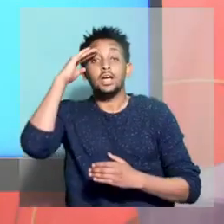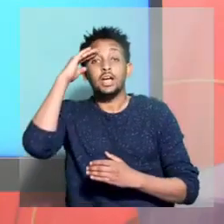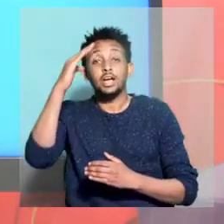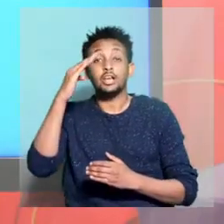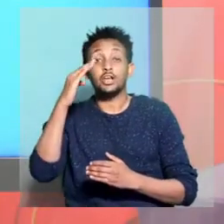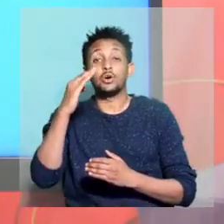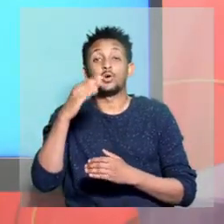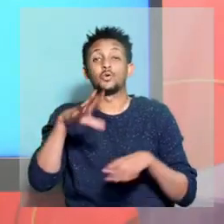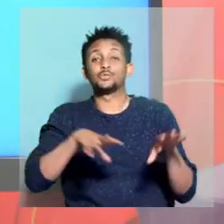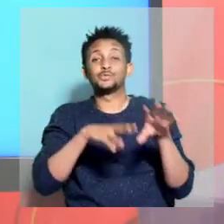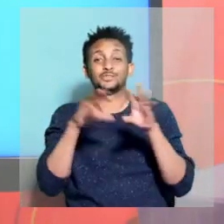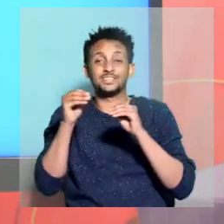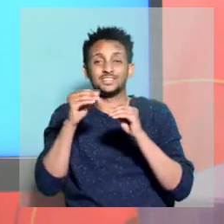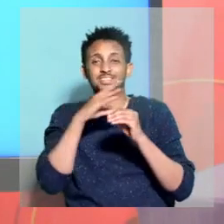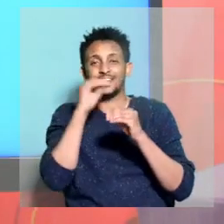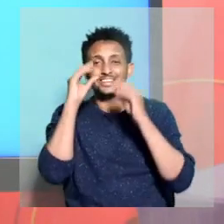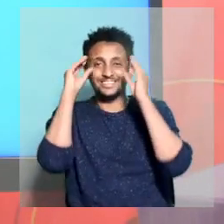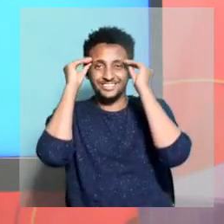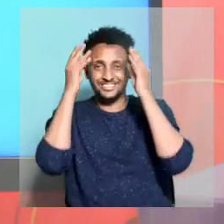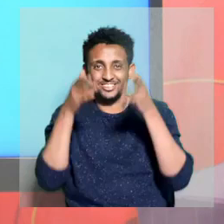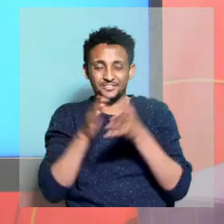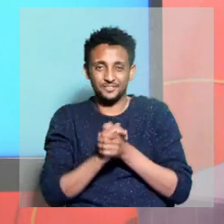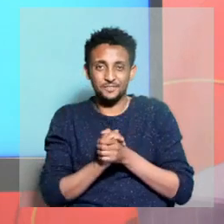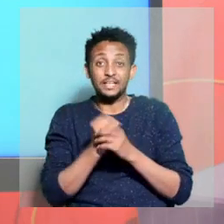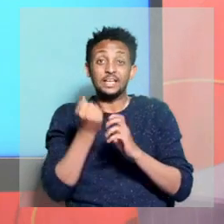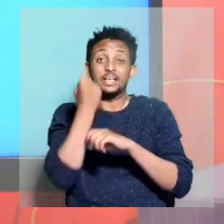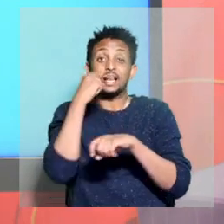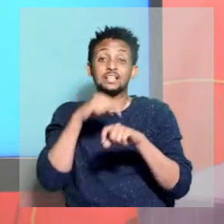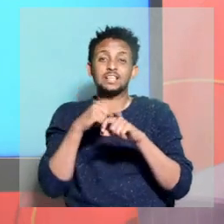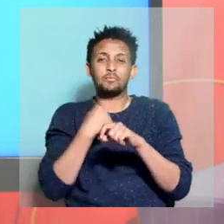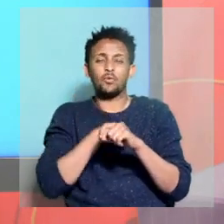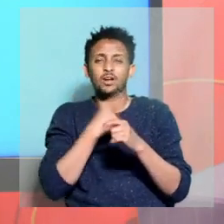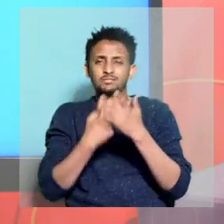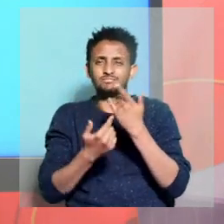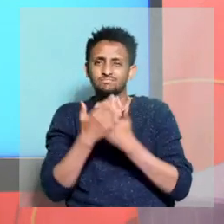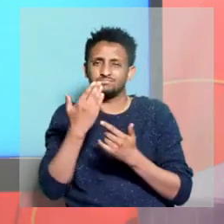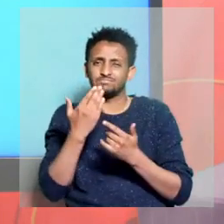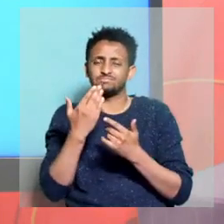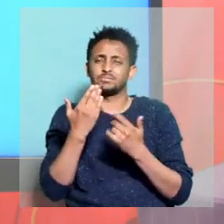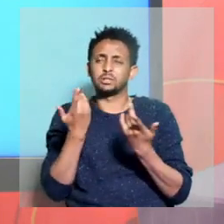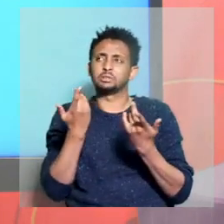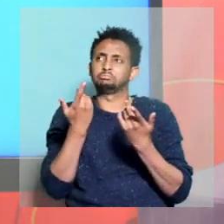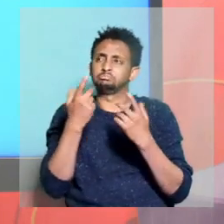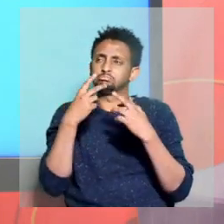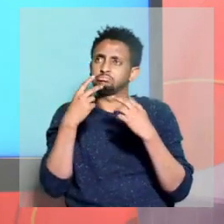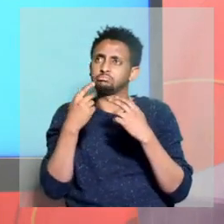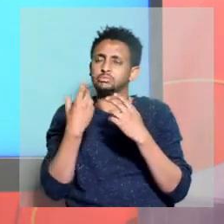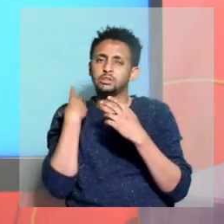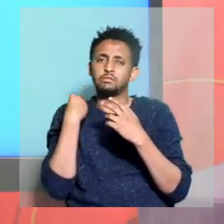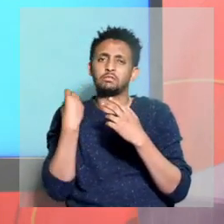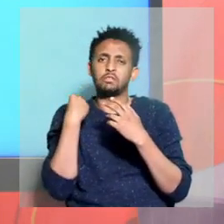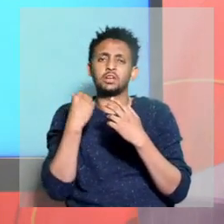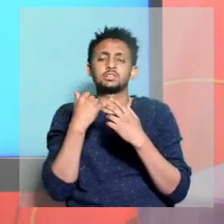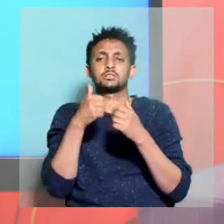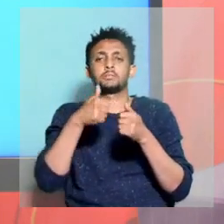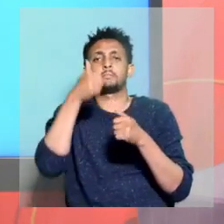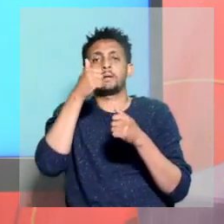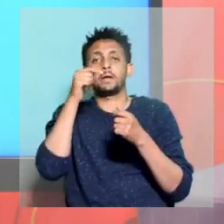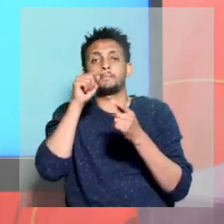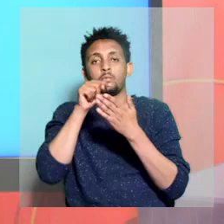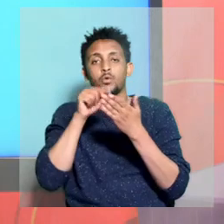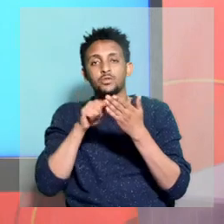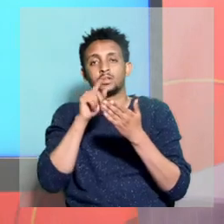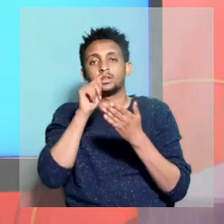Hello, dear students and teachers. Previously, on our discussion, we have tried to revise some of the main points